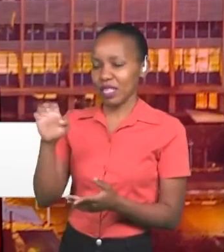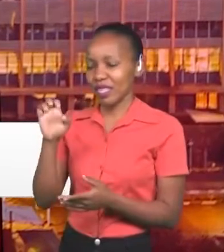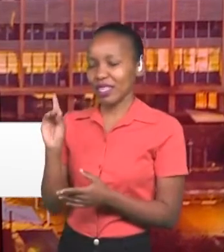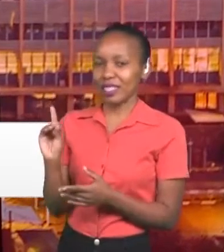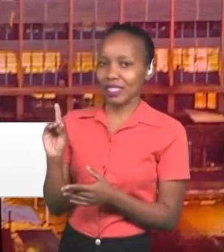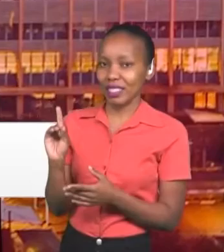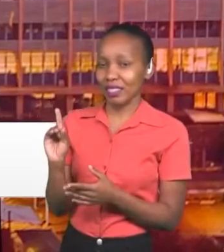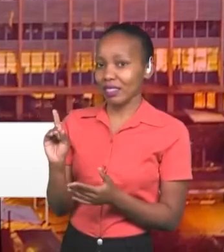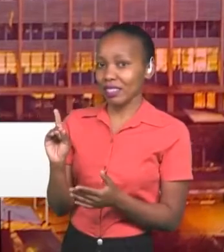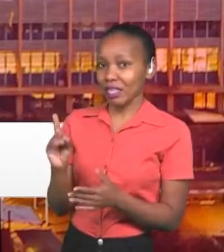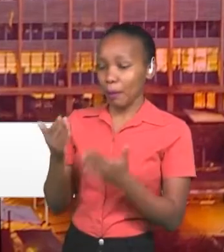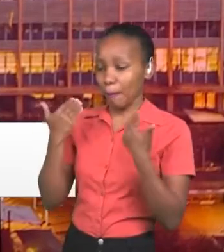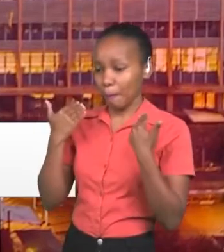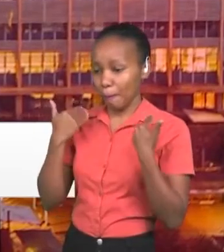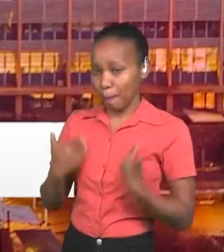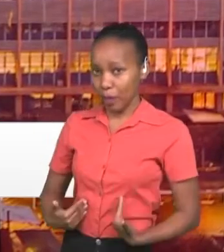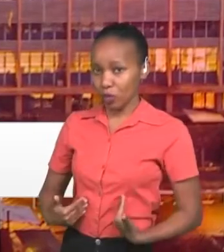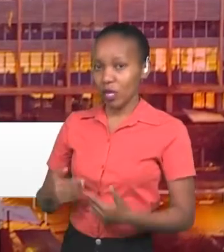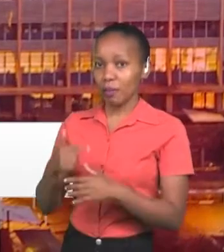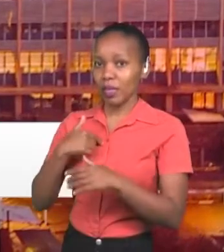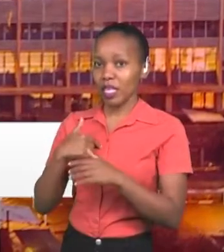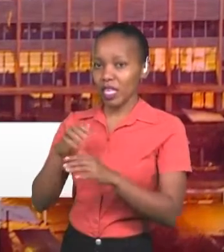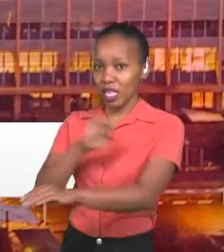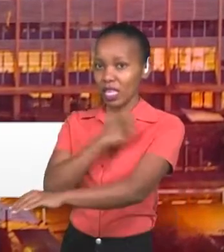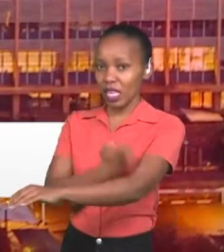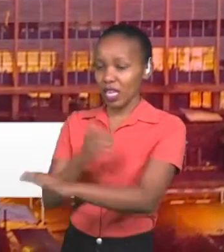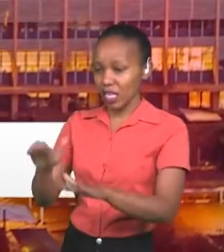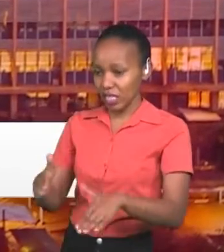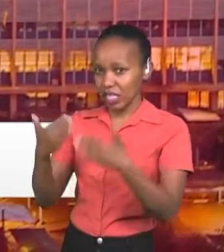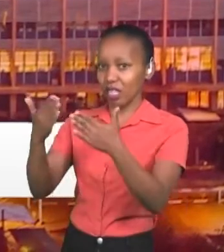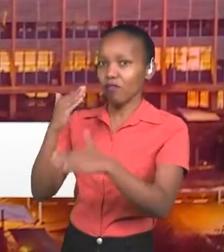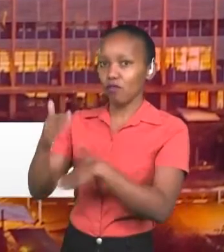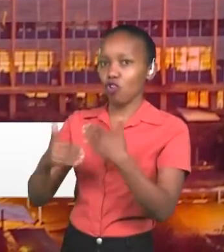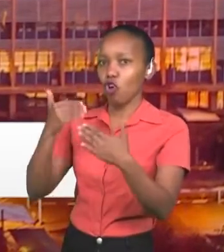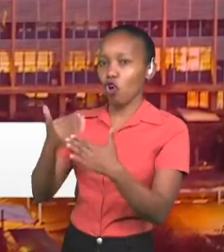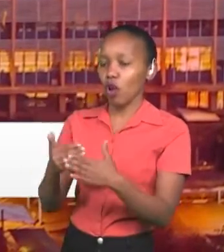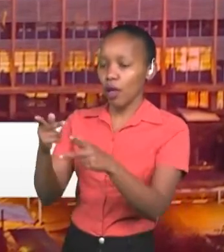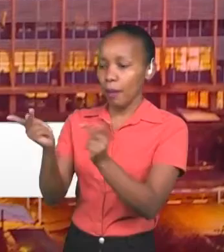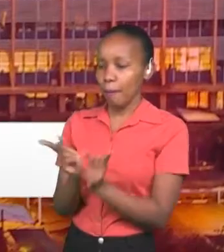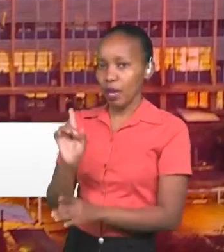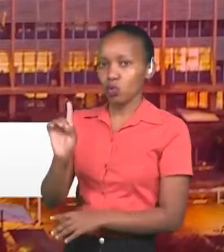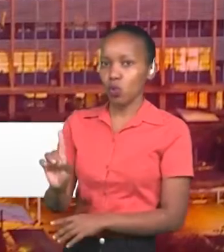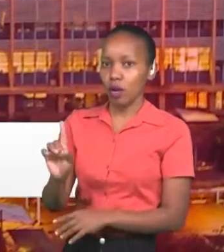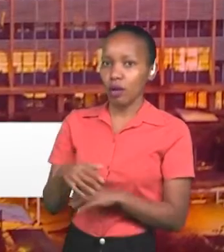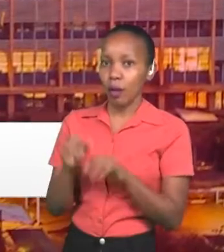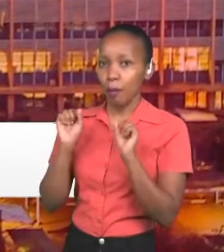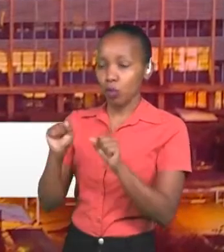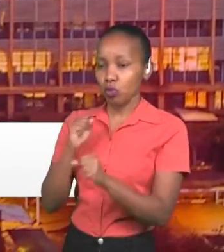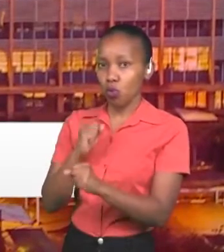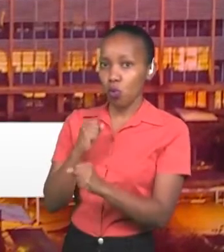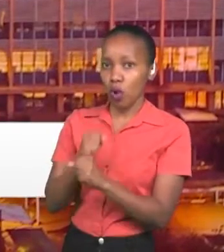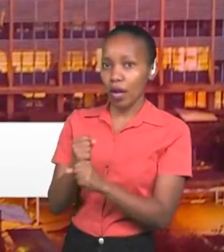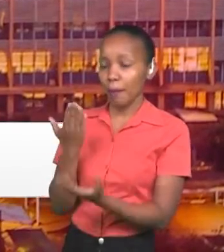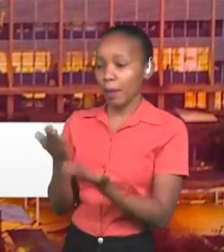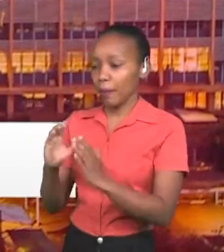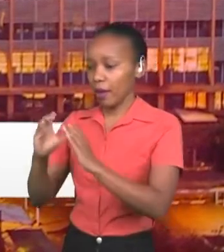greed, at yeah. one point? Yeah. Okay. I personally give all my energy okay. to one place. I but see if some it's, DJs but if it's a company DJs. Thing, yeah. you can work in a company